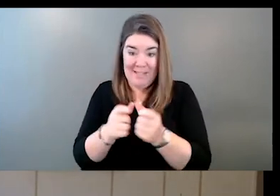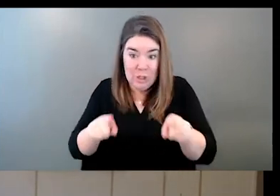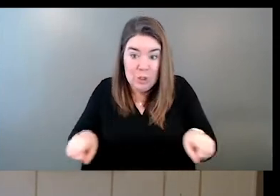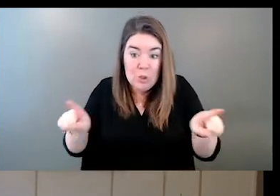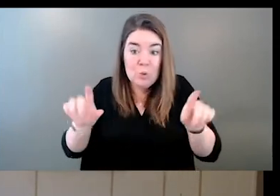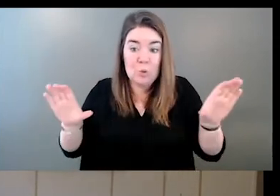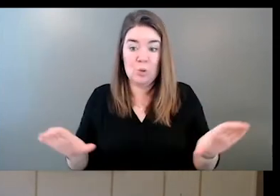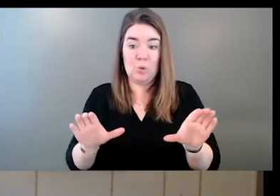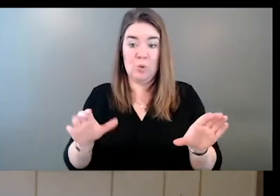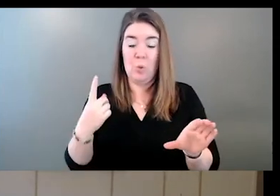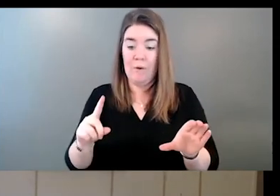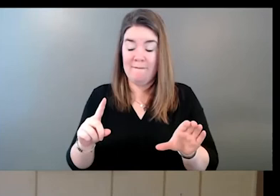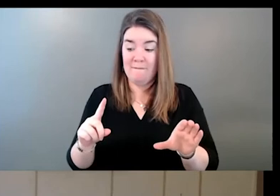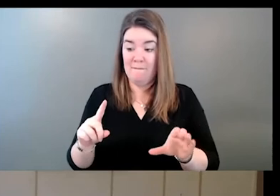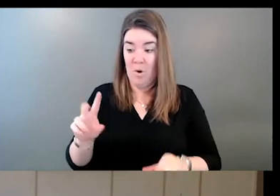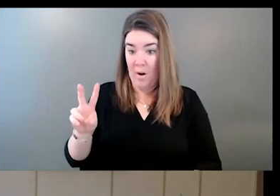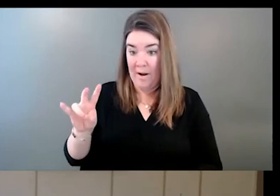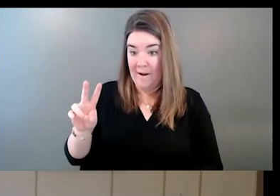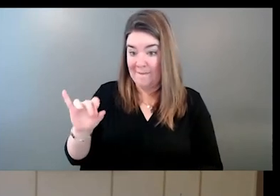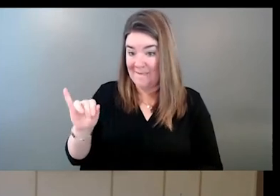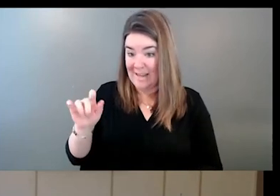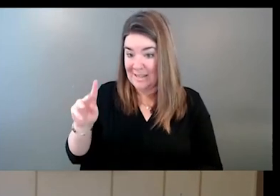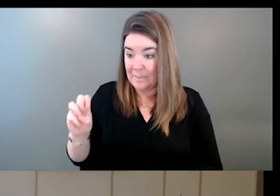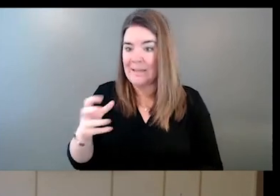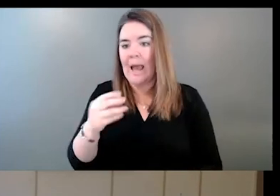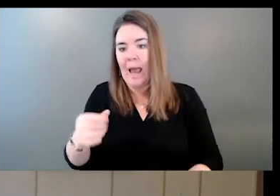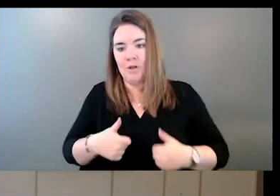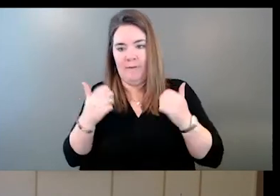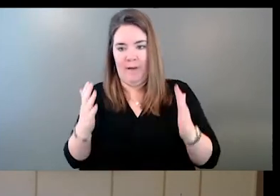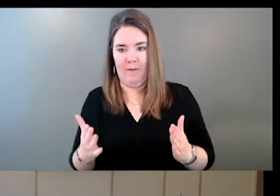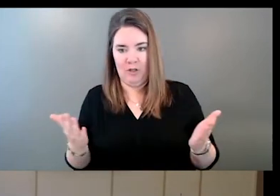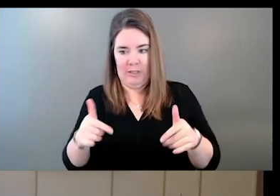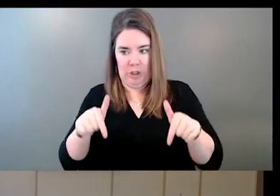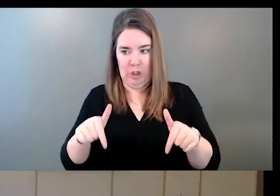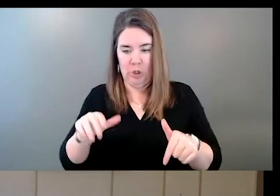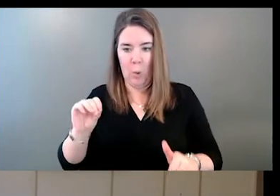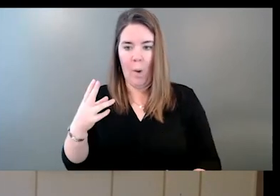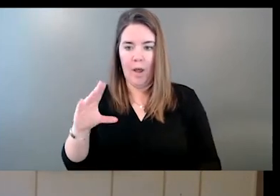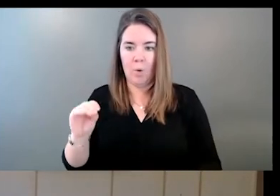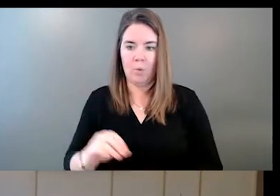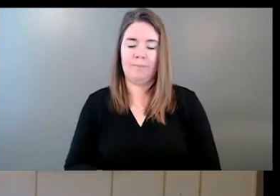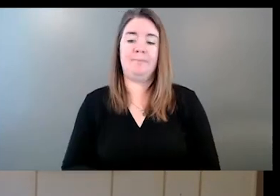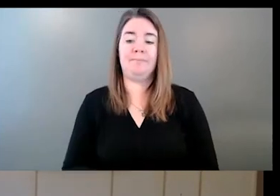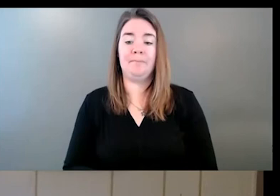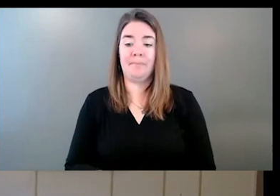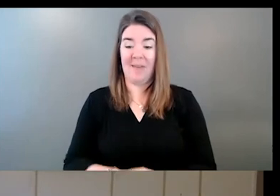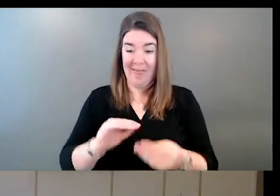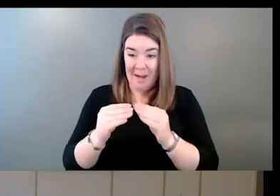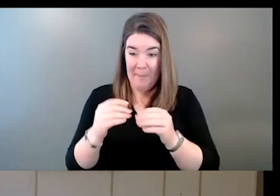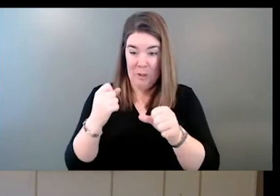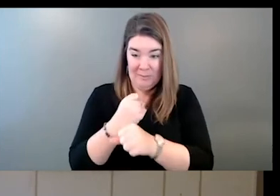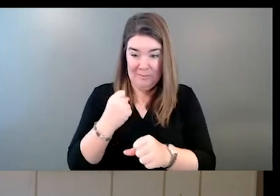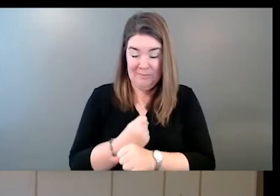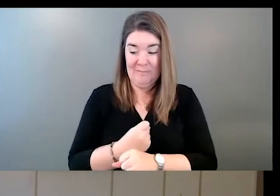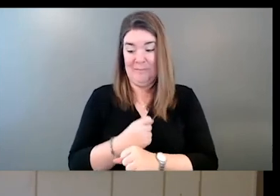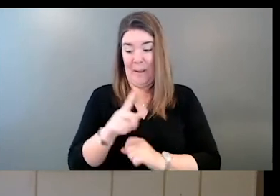victims and survivors of domestic violence in Ohio. The statistics that in regard to